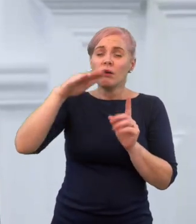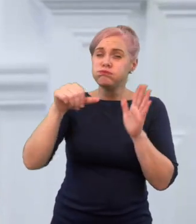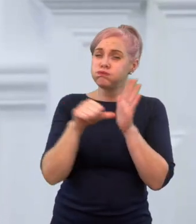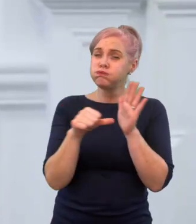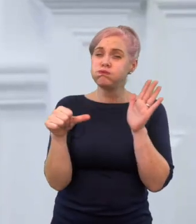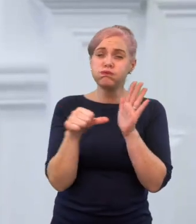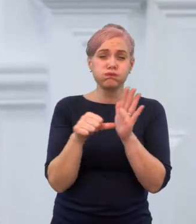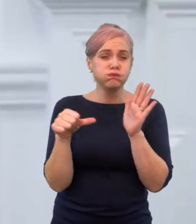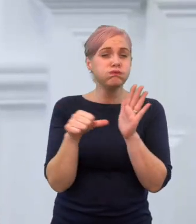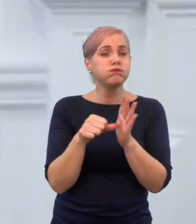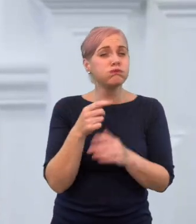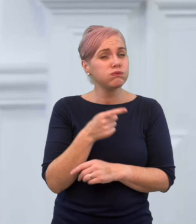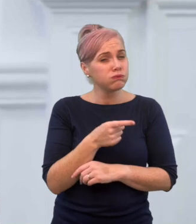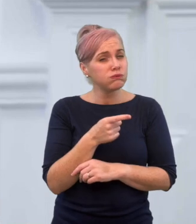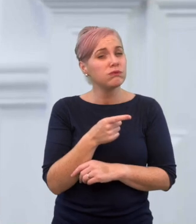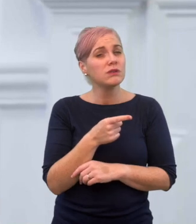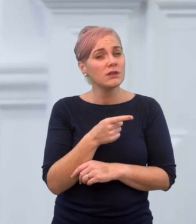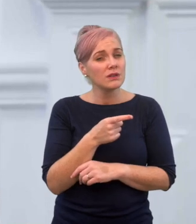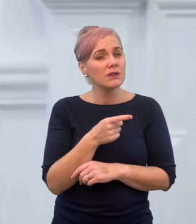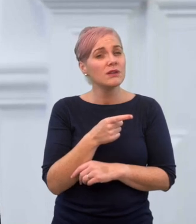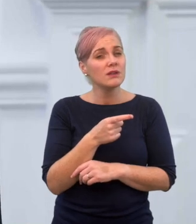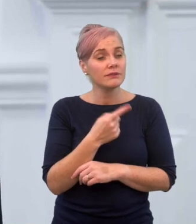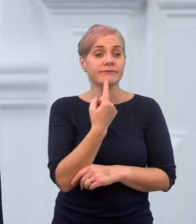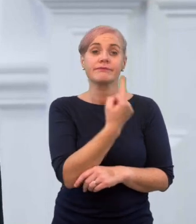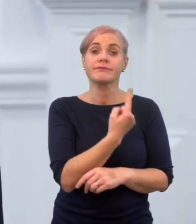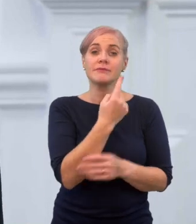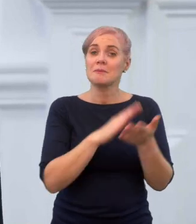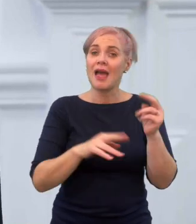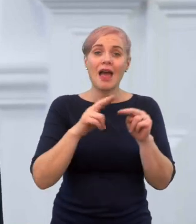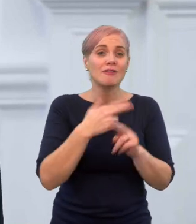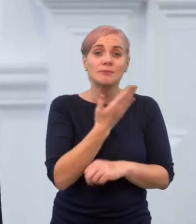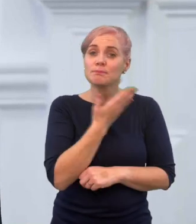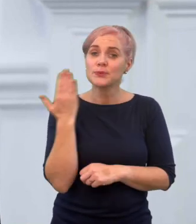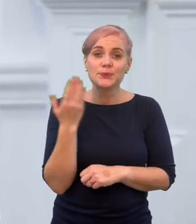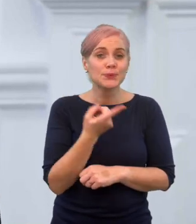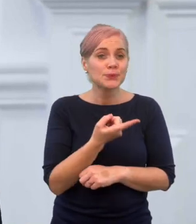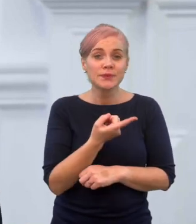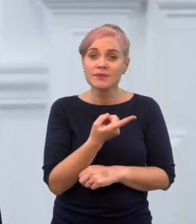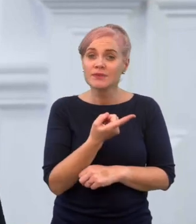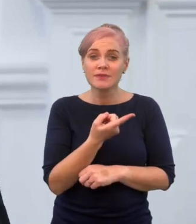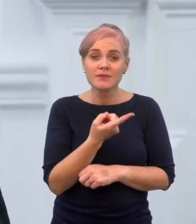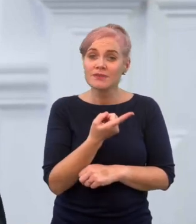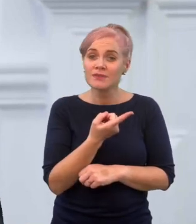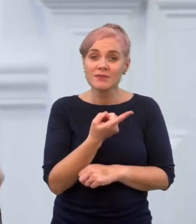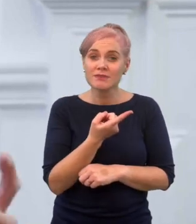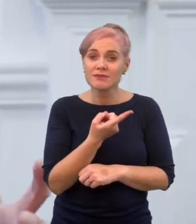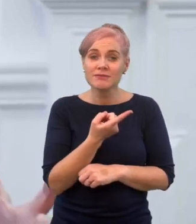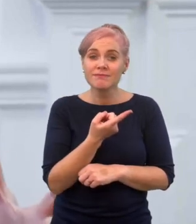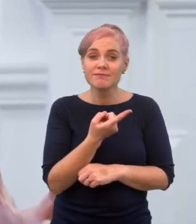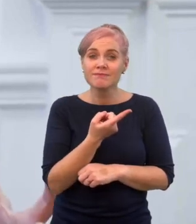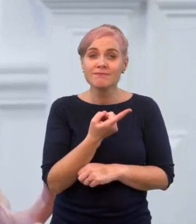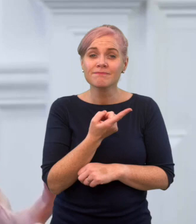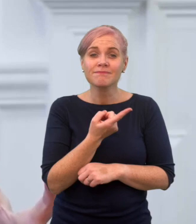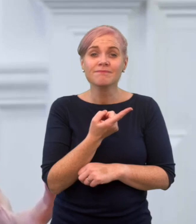he's a scarred character, you know. He's had a difficult upbringing. He's an orphan. He was made an orphan. You know,